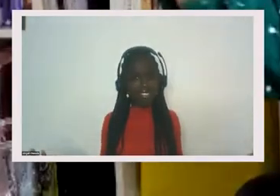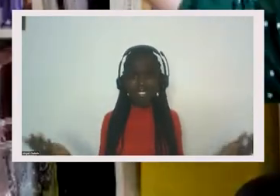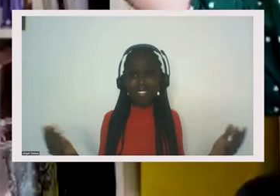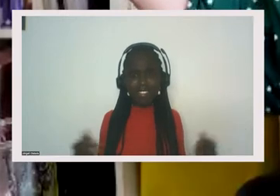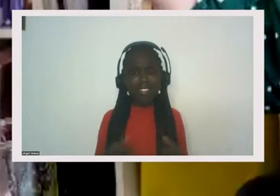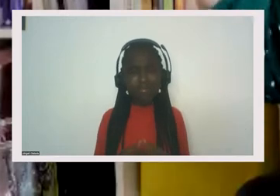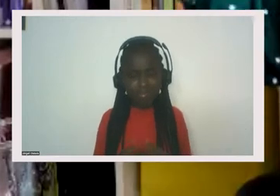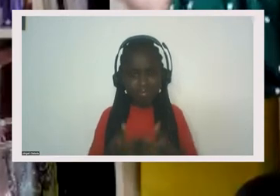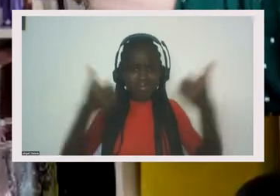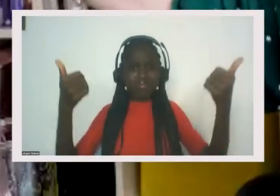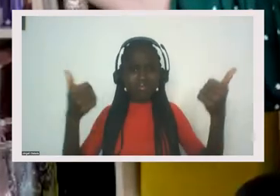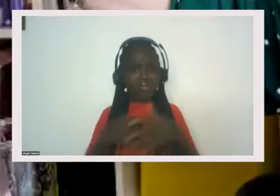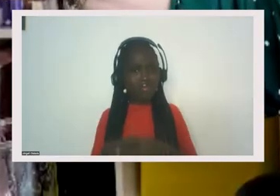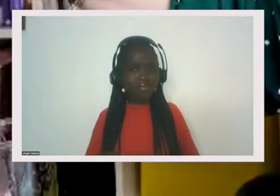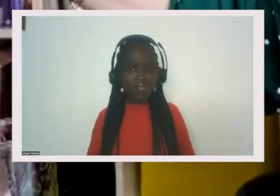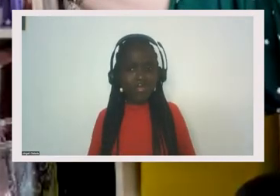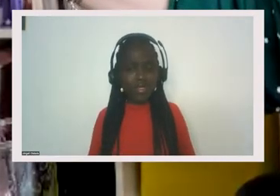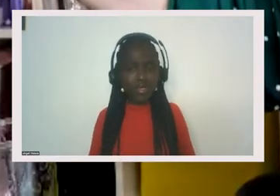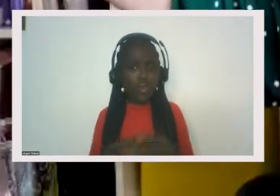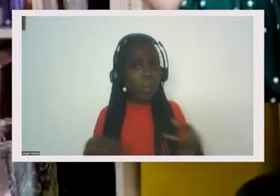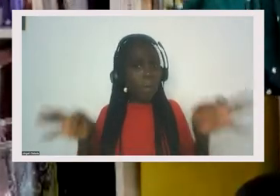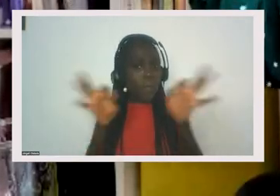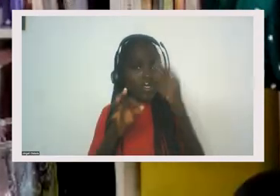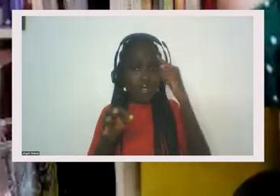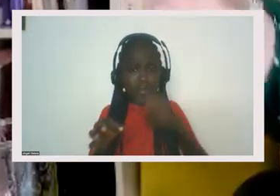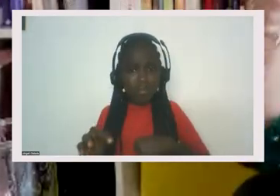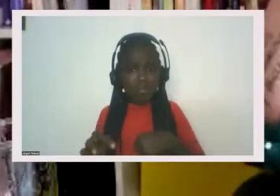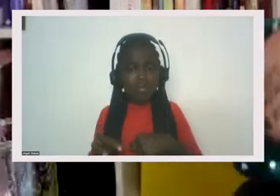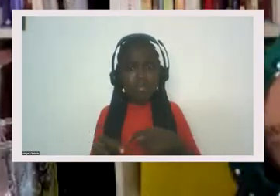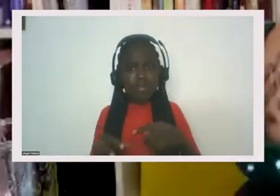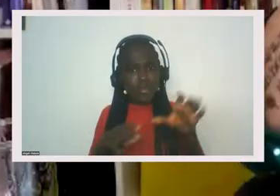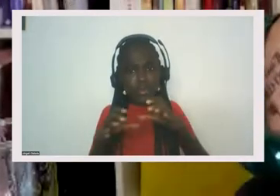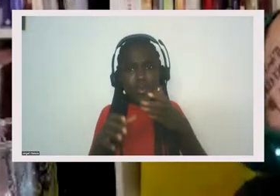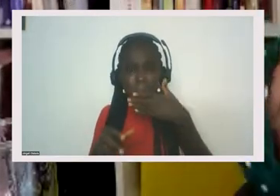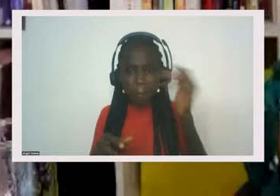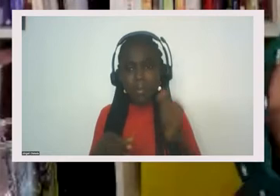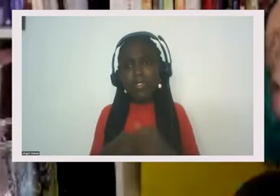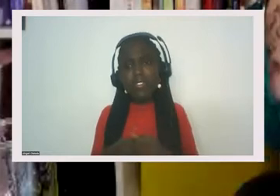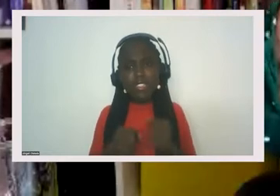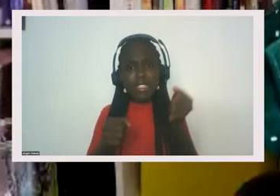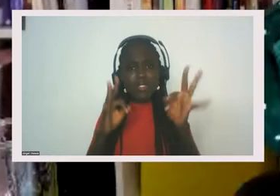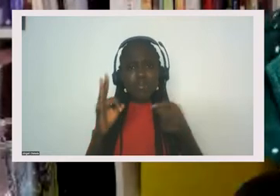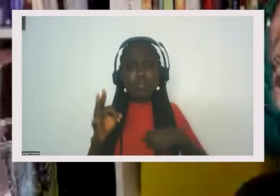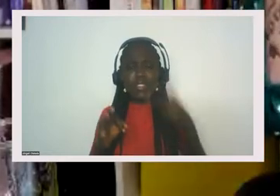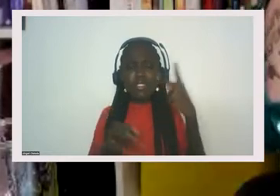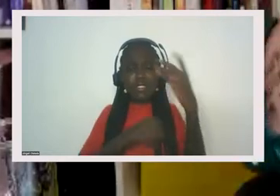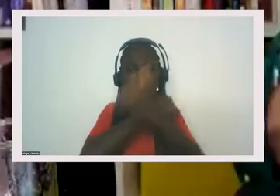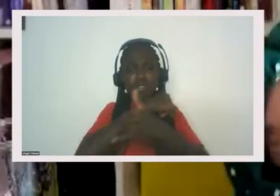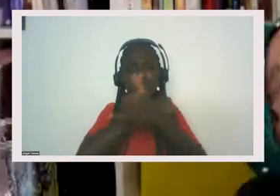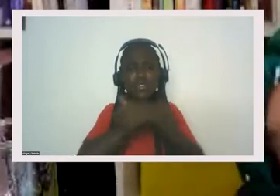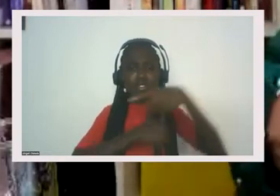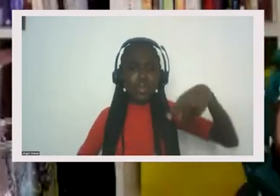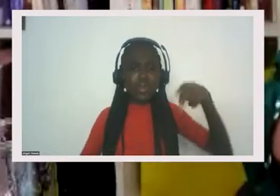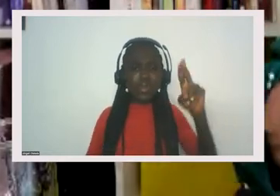having such a connective, like when I look at Puerto Rico right now, evidence, the, the islands are very, the Caribbean is a